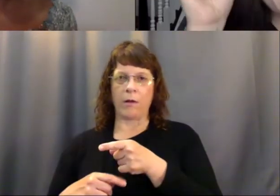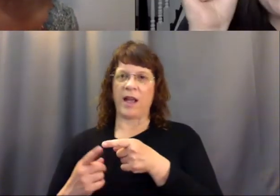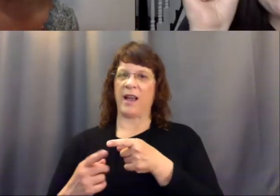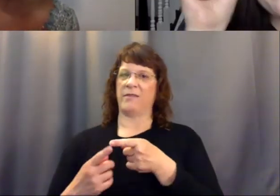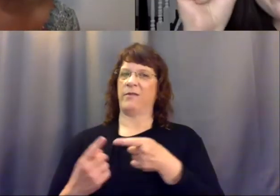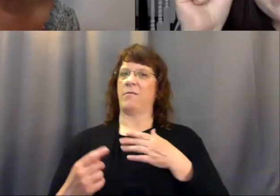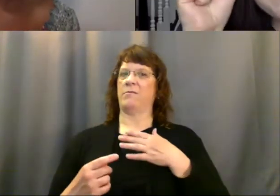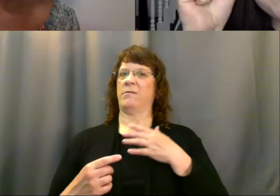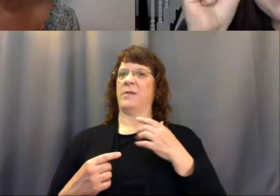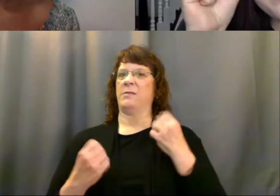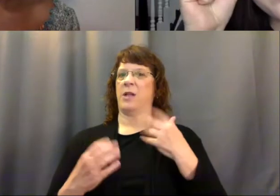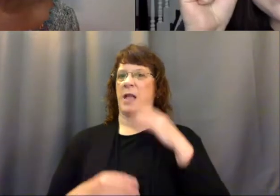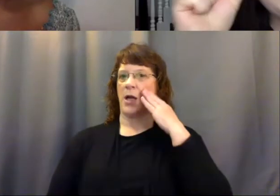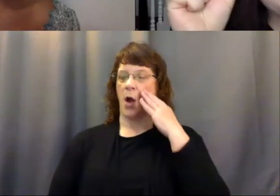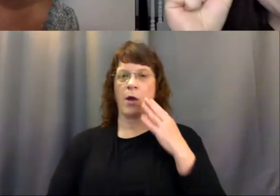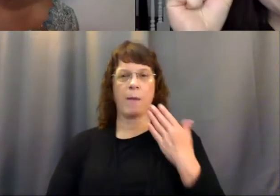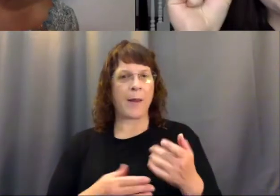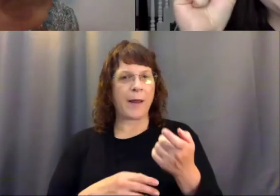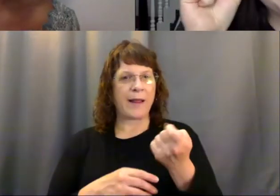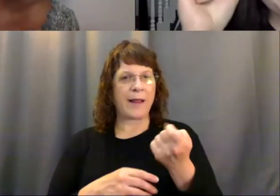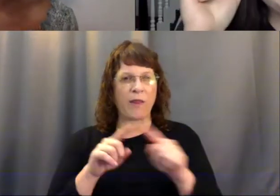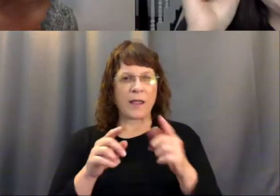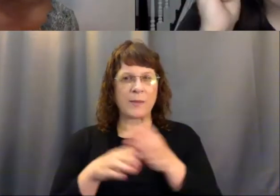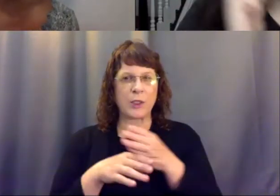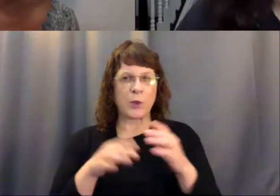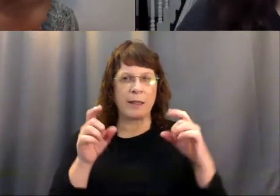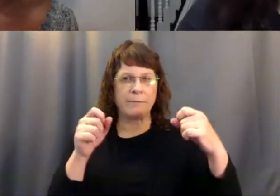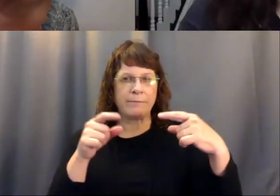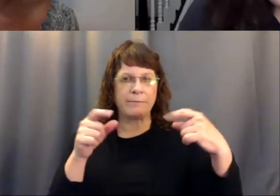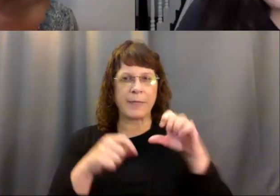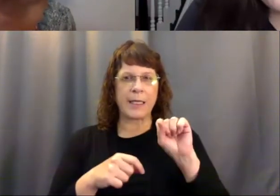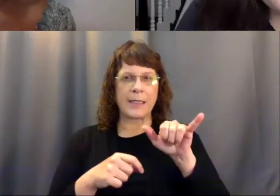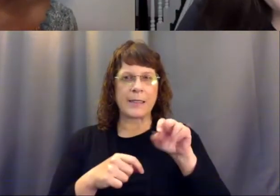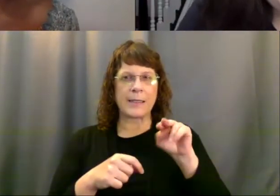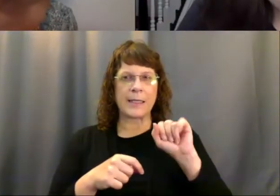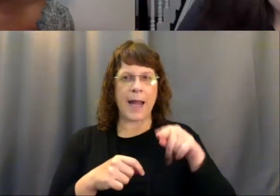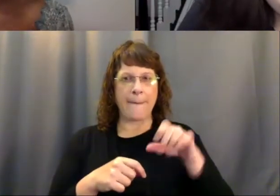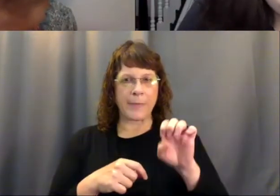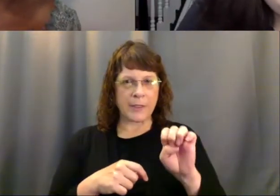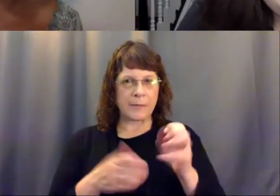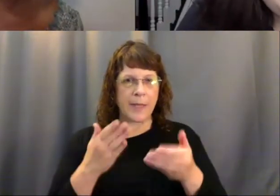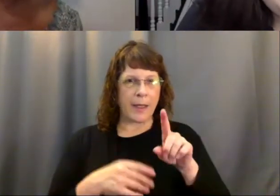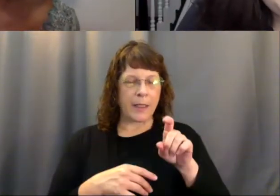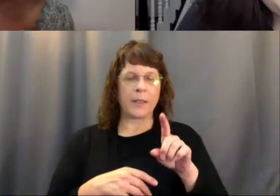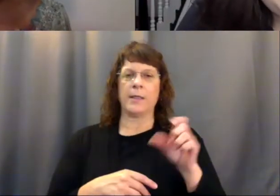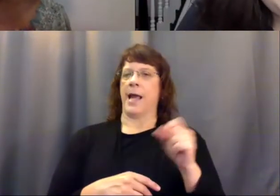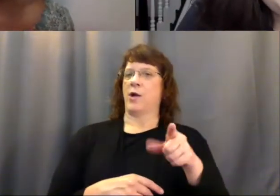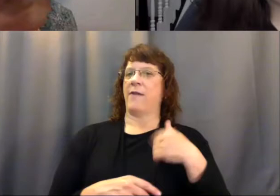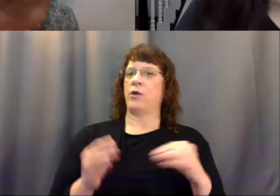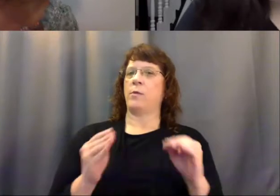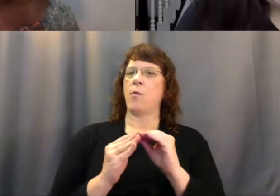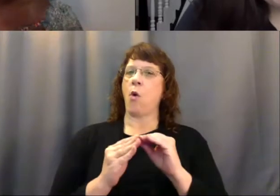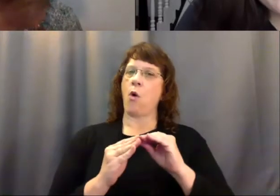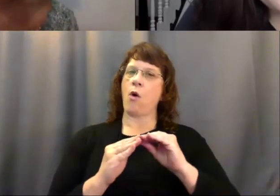There's like maybe little things between the synapses or something like that. Mm-hmm. Yeah. So you'd have to do more molecular, look at